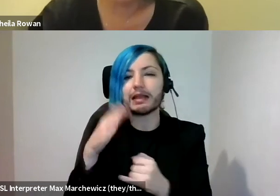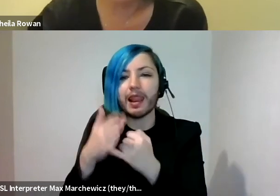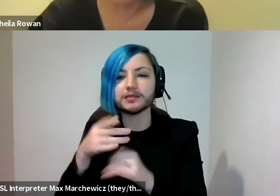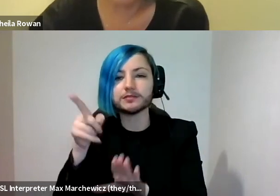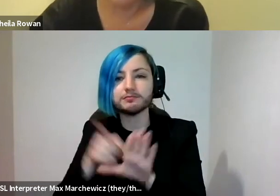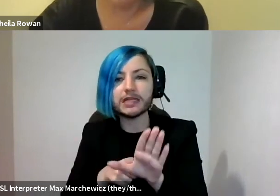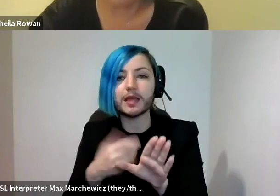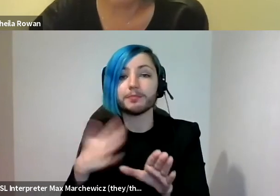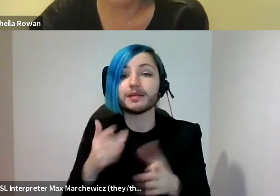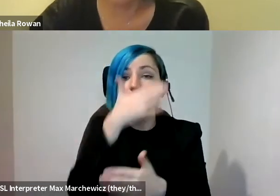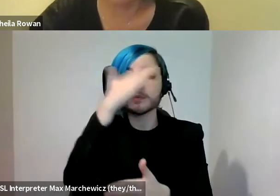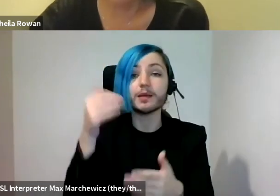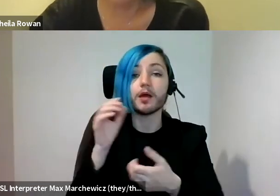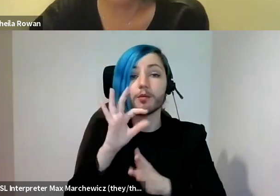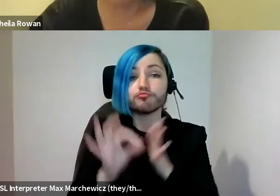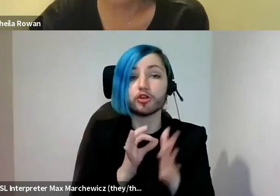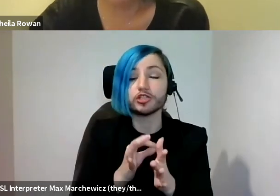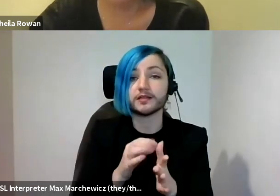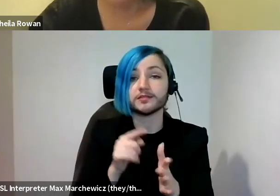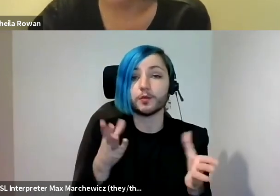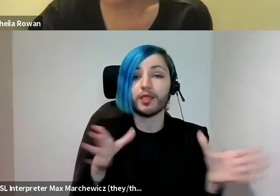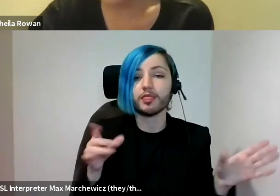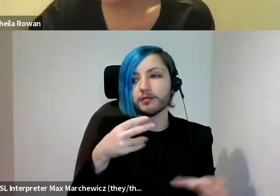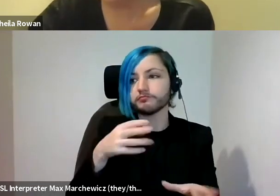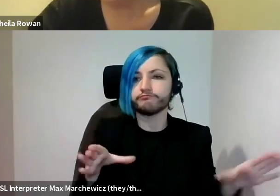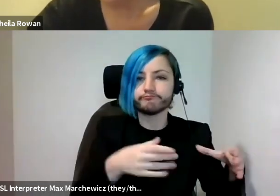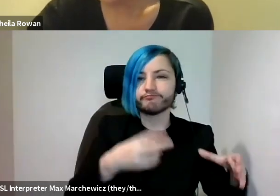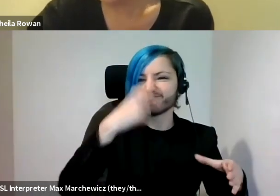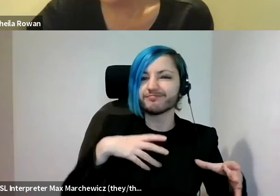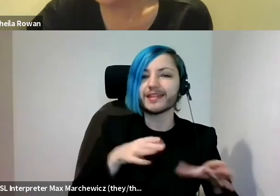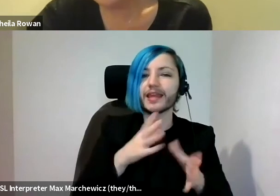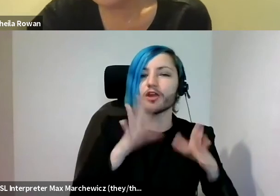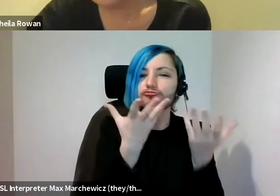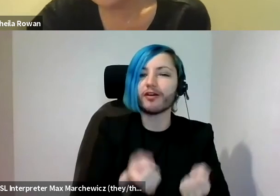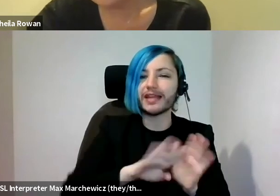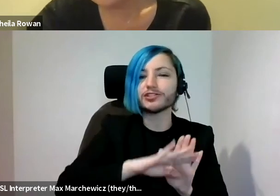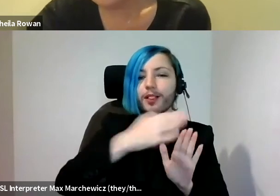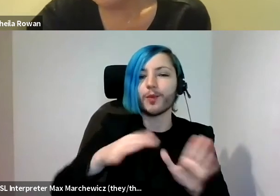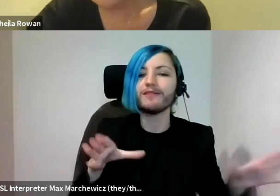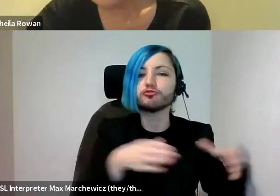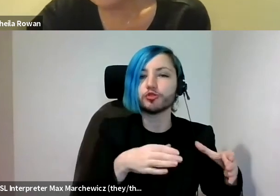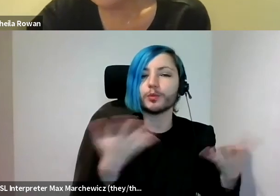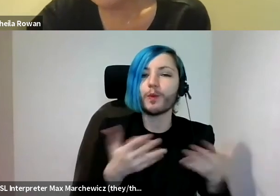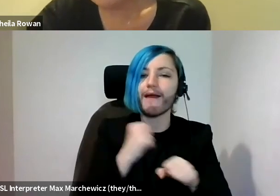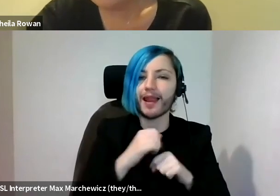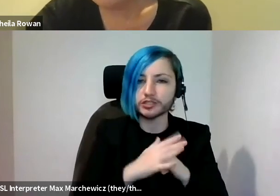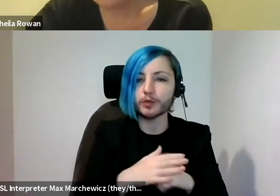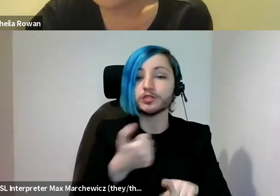project with what was then the Gravitational Waves group in Glasgow. So I did a 6-week project and worked with the